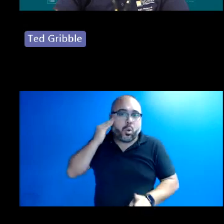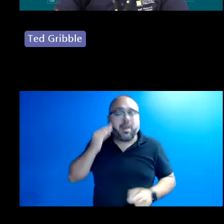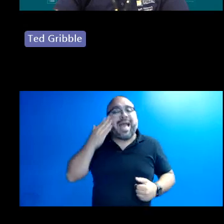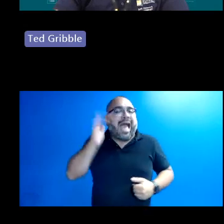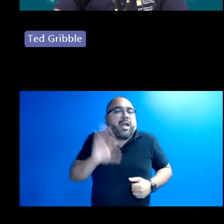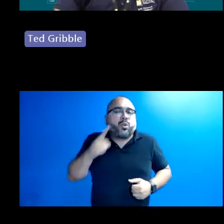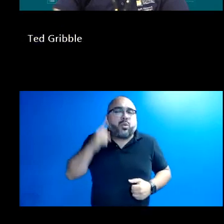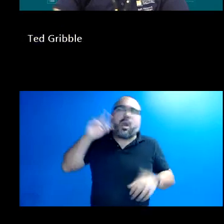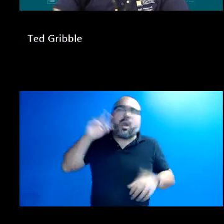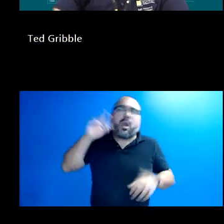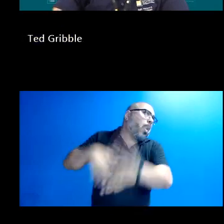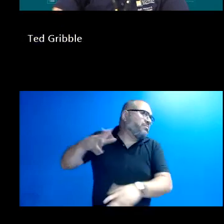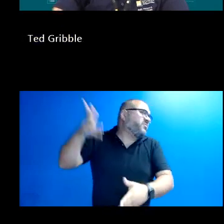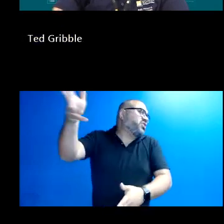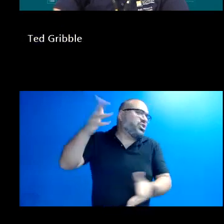that occurs.